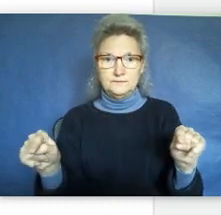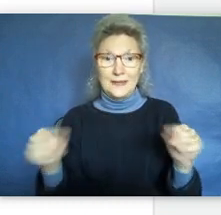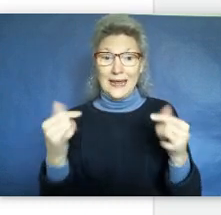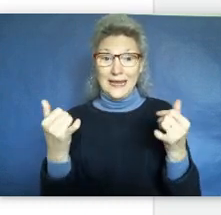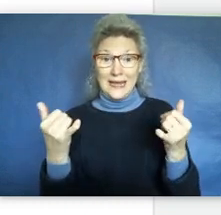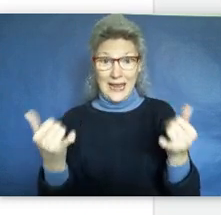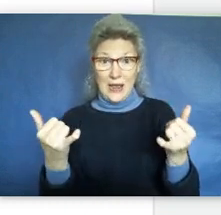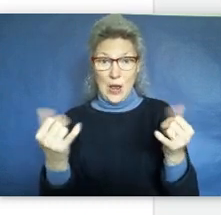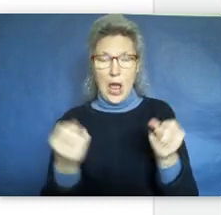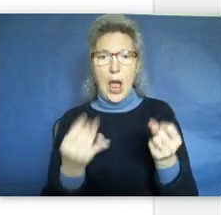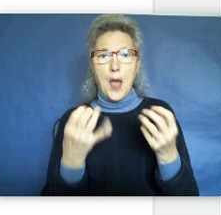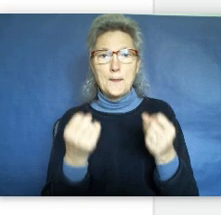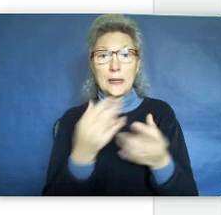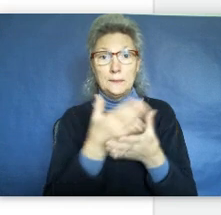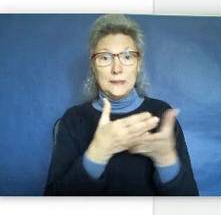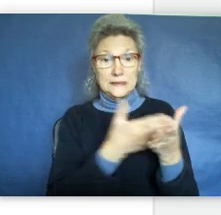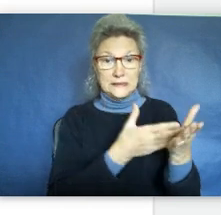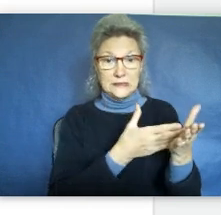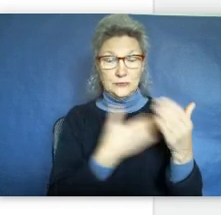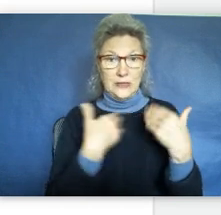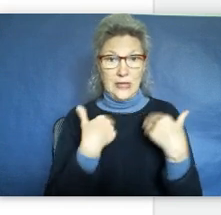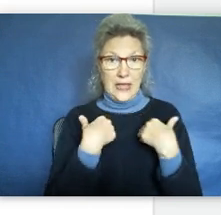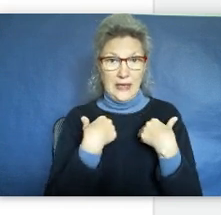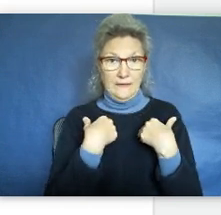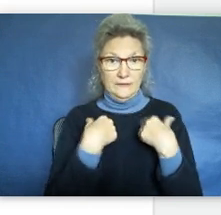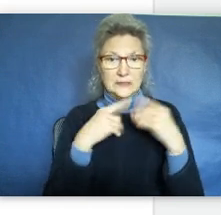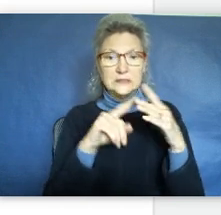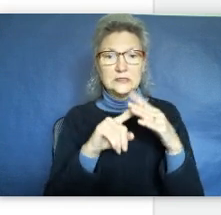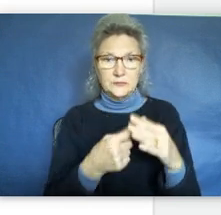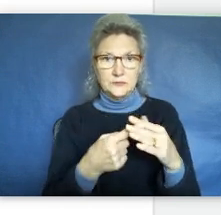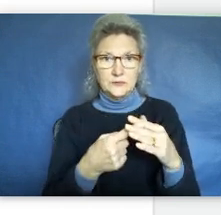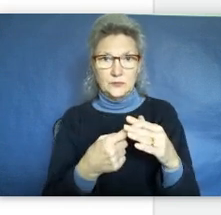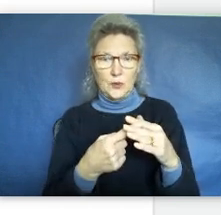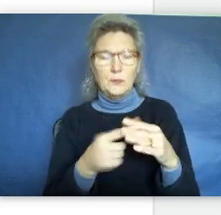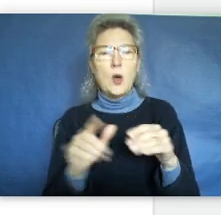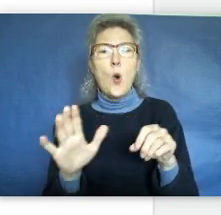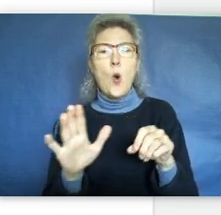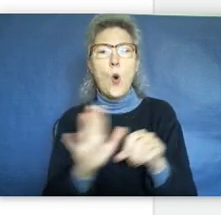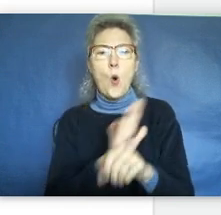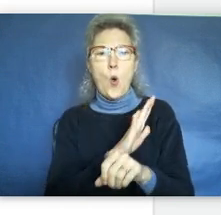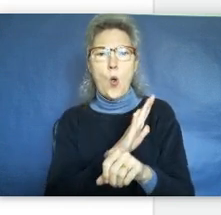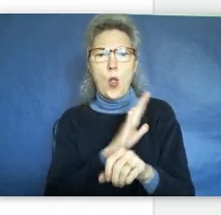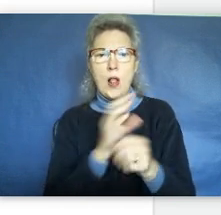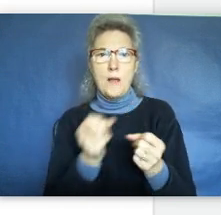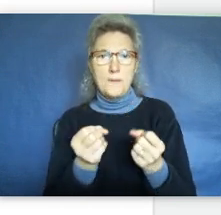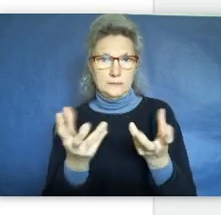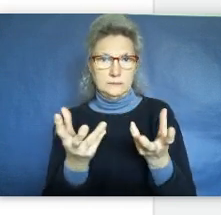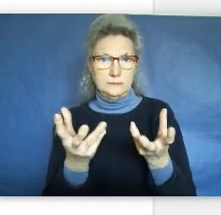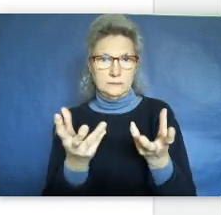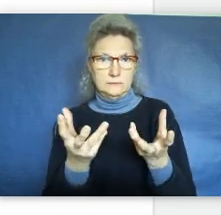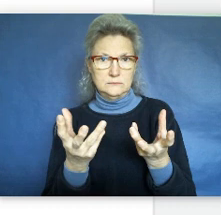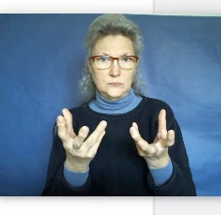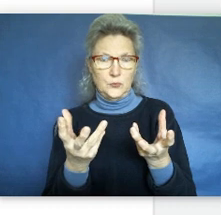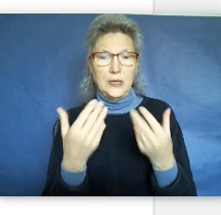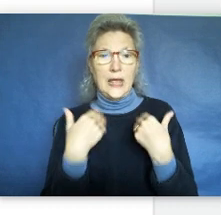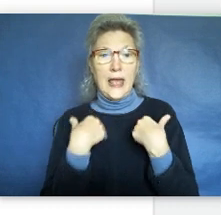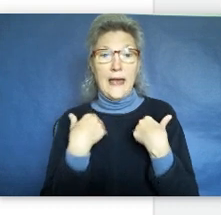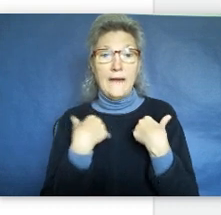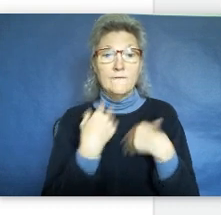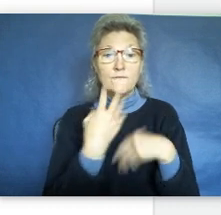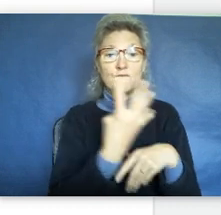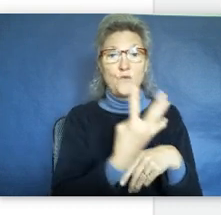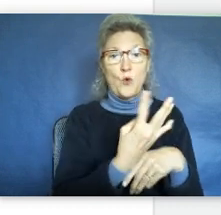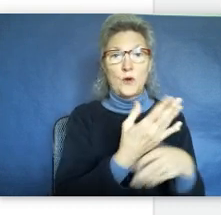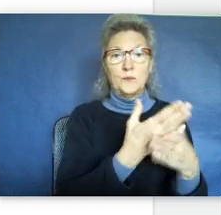Now, how many pieces do we have to start with? What would be our whole amount? Well, we've got